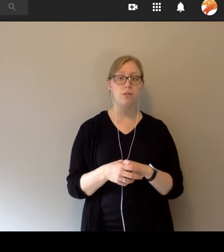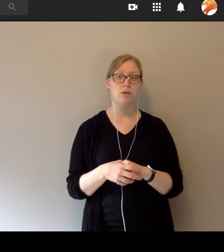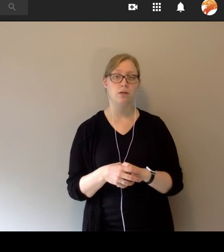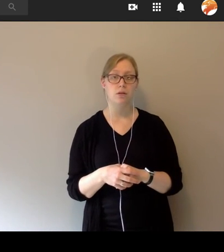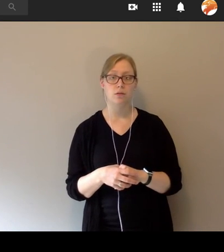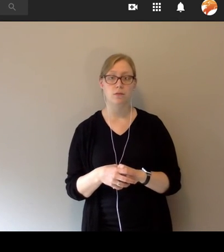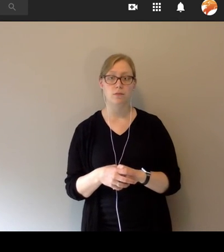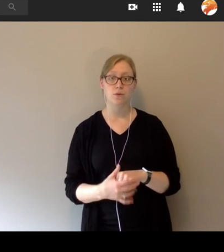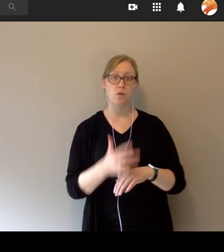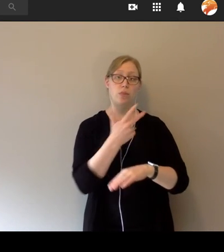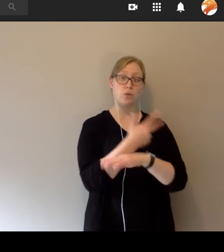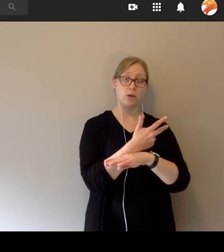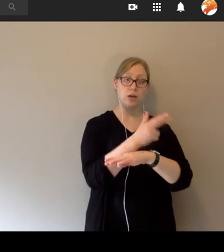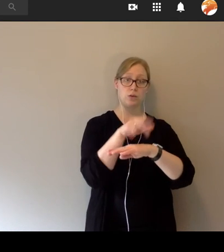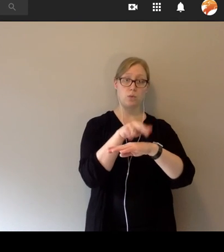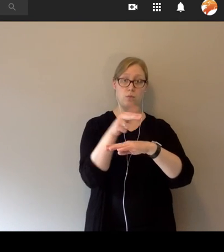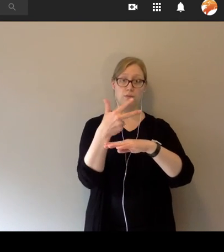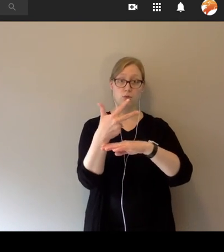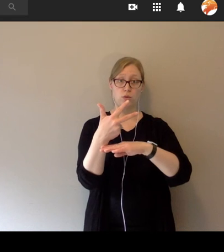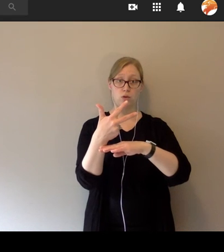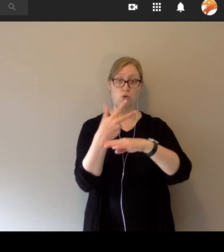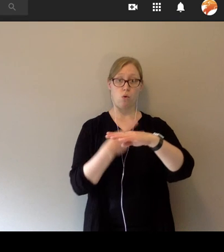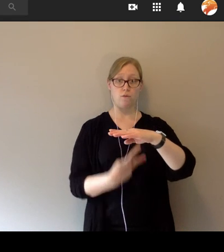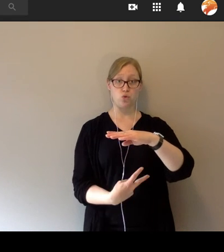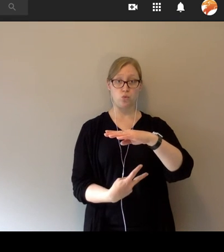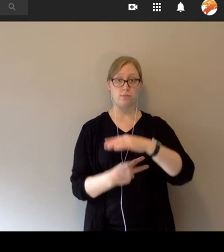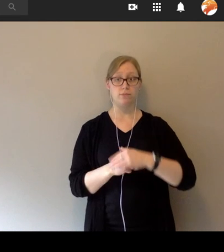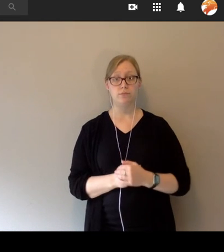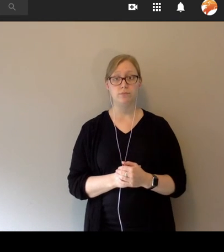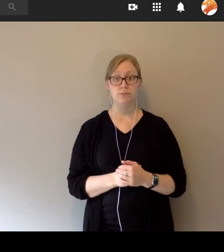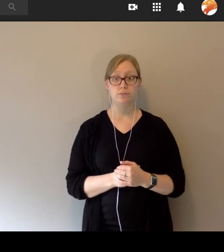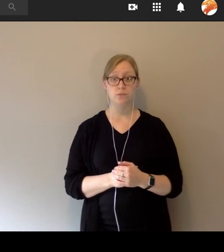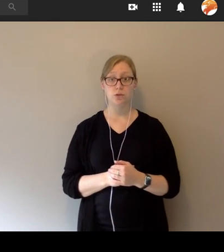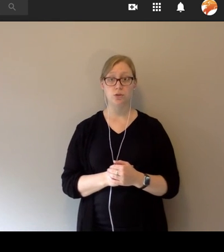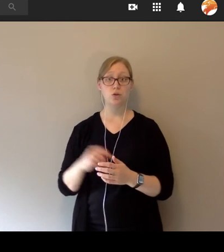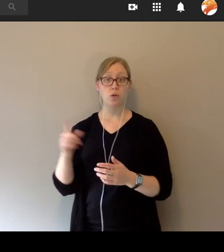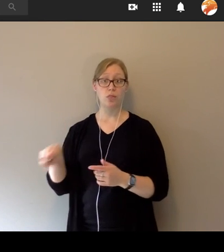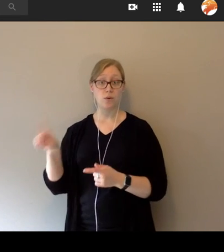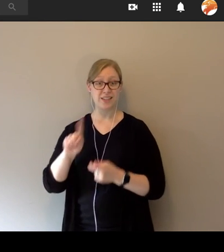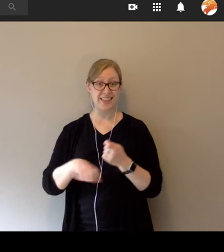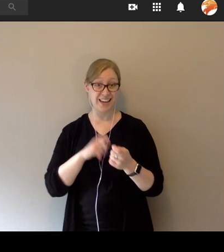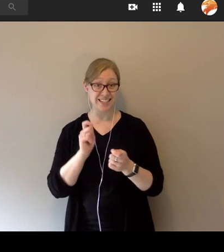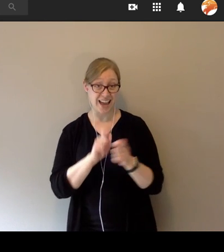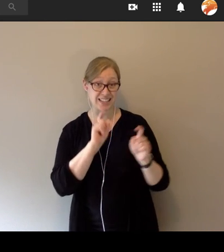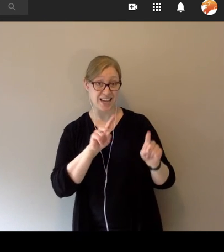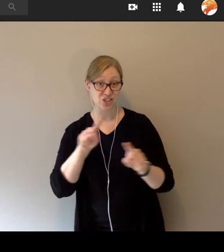3 square root of 3 over 2. So those are the exact answers, right? So this